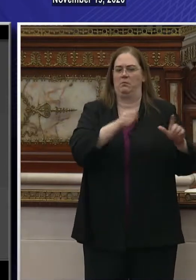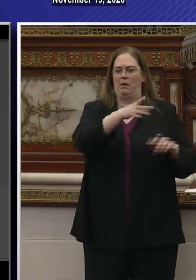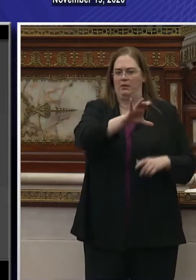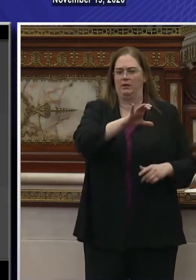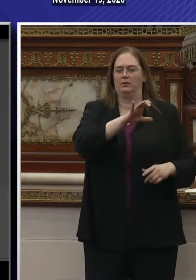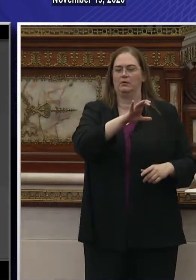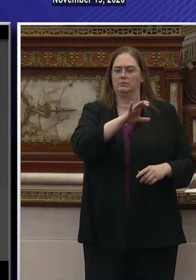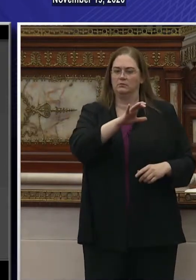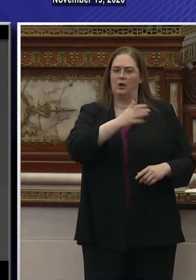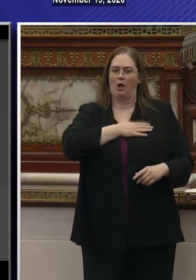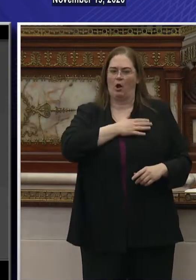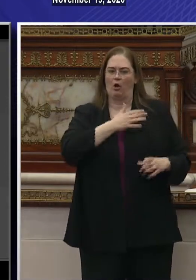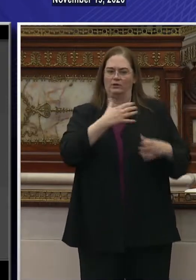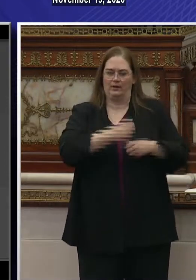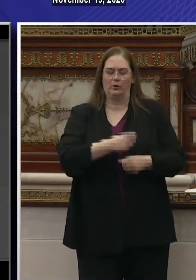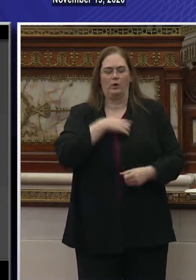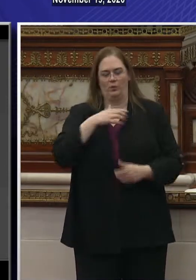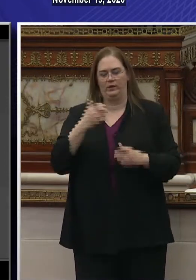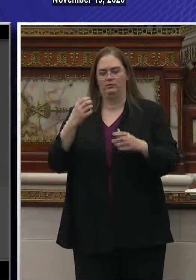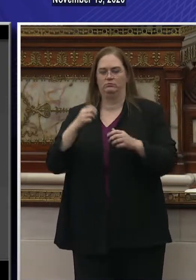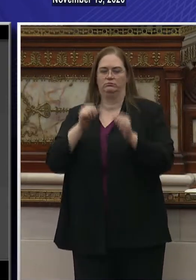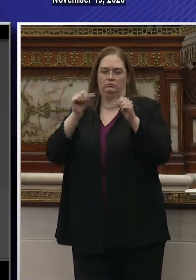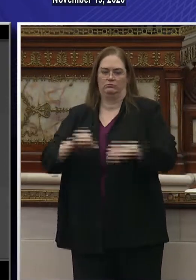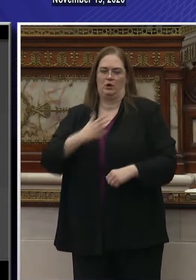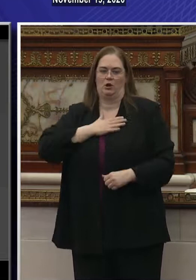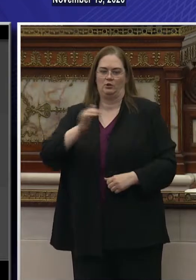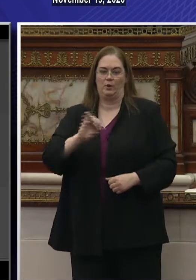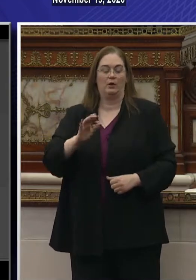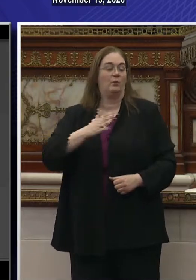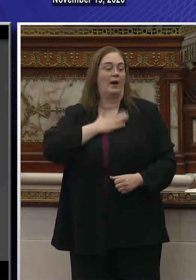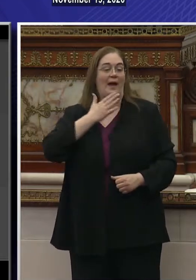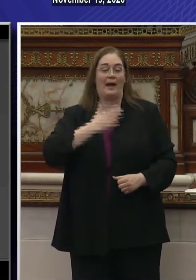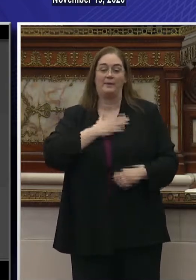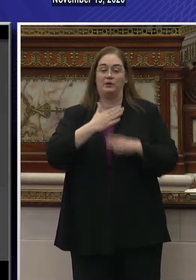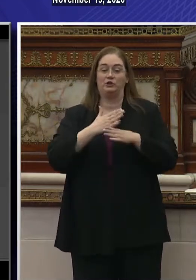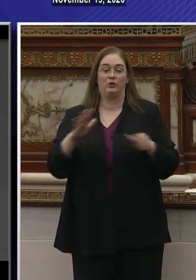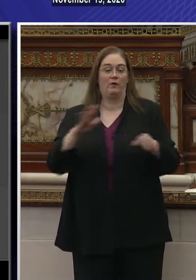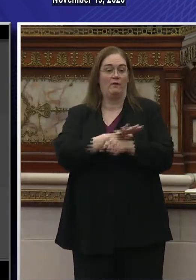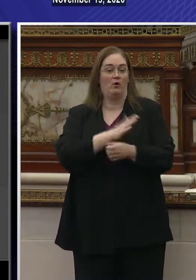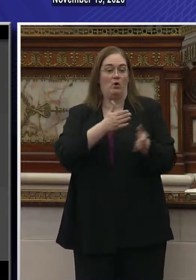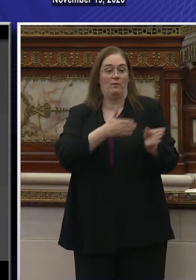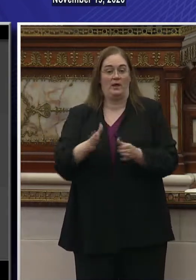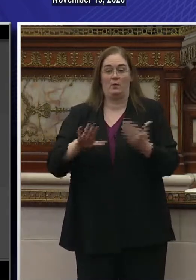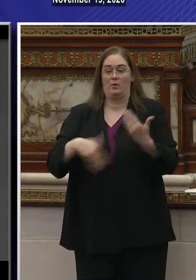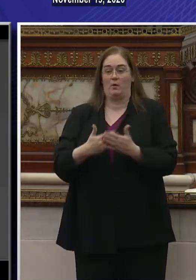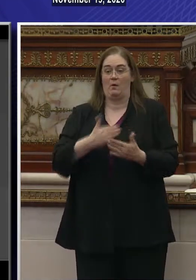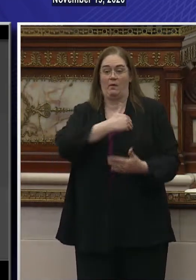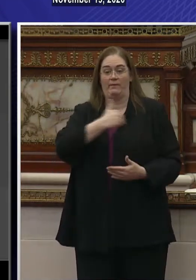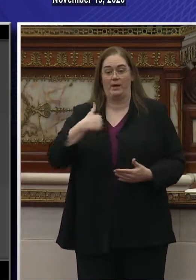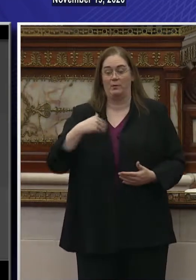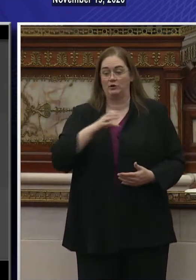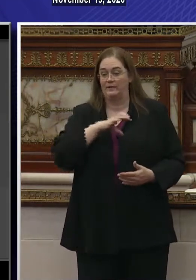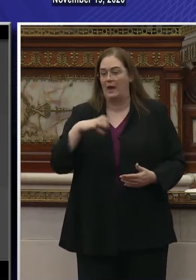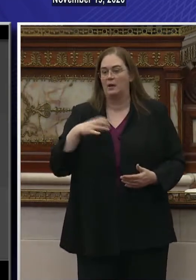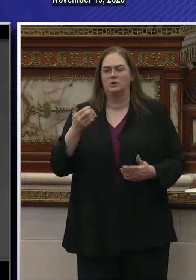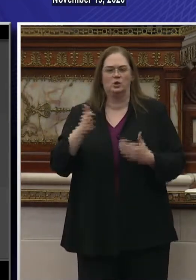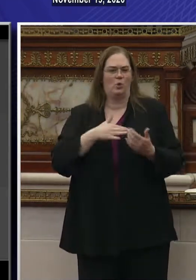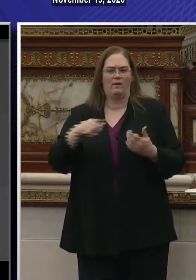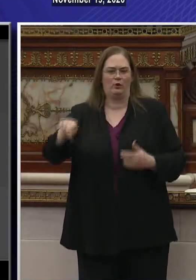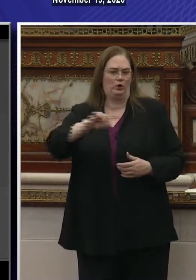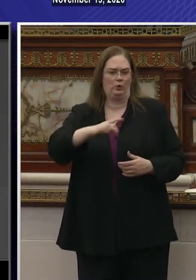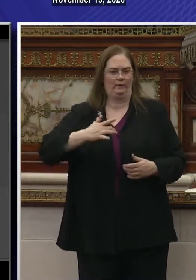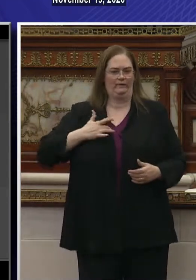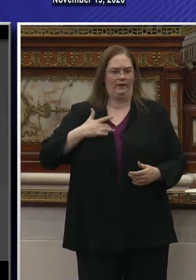on ours as well. We're happy to share the full plan with all the members of council or whoever you'd like